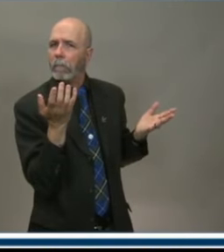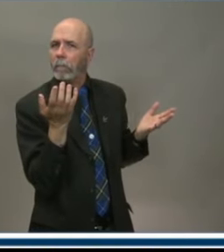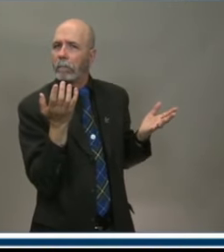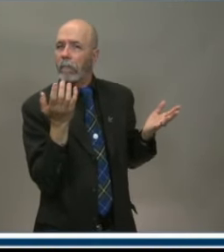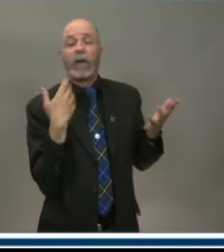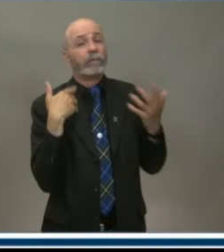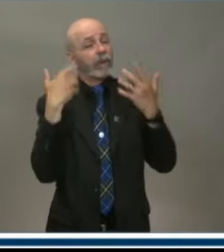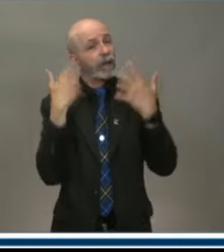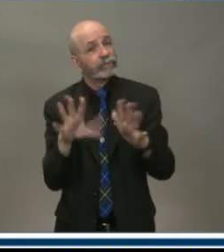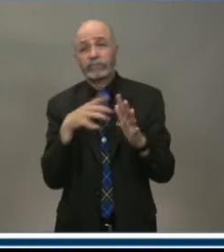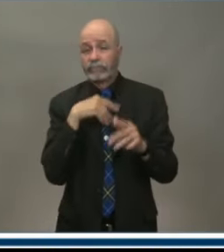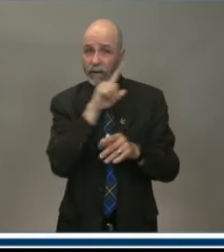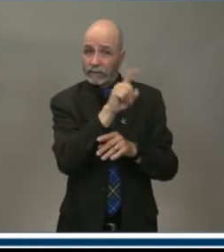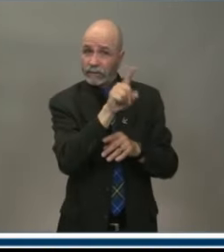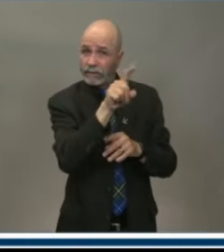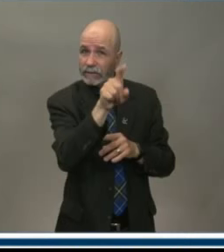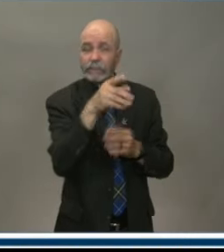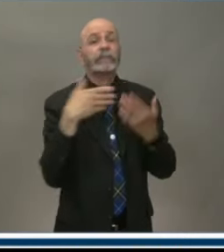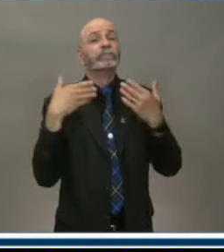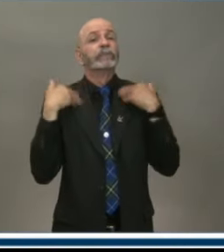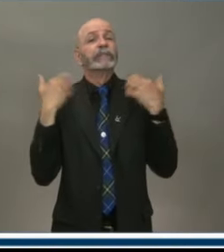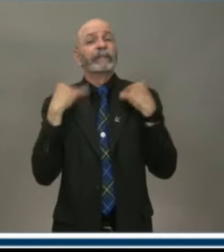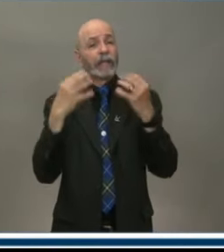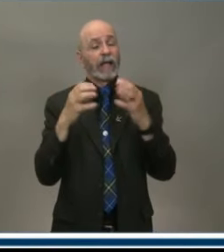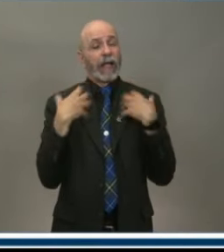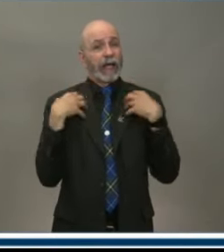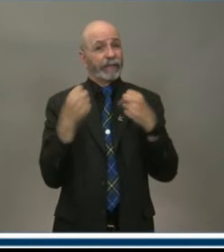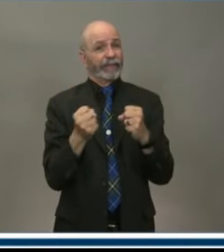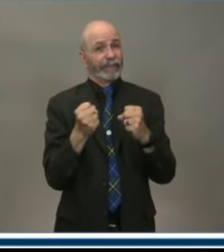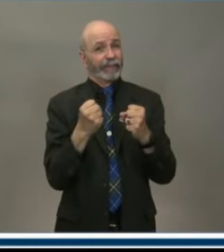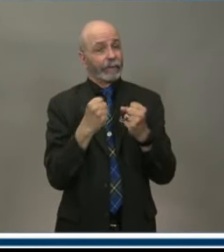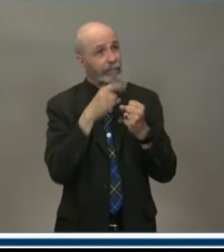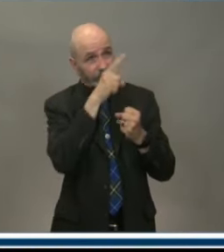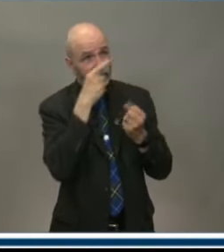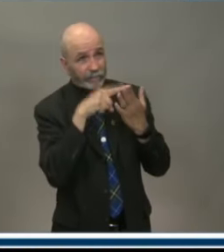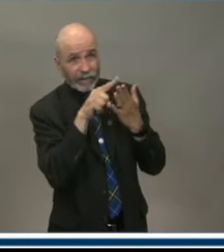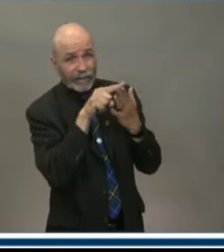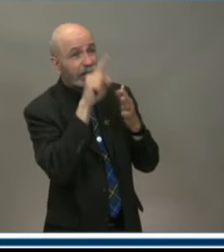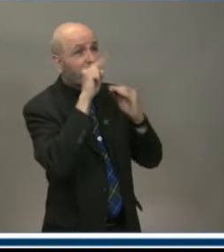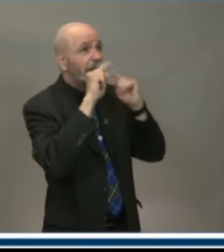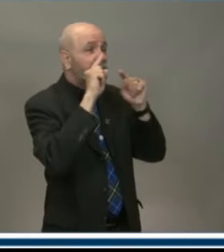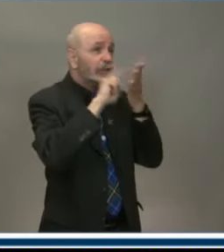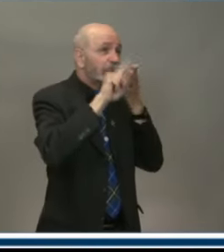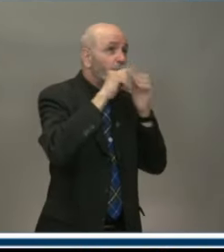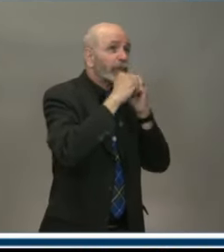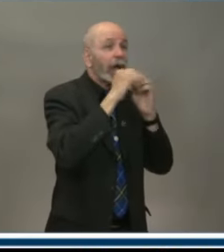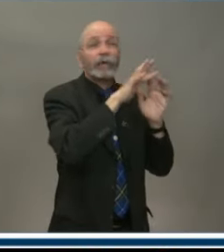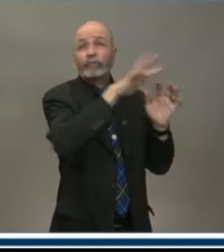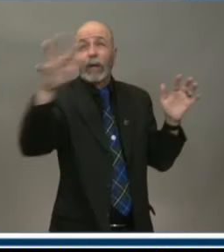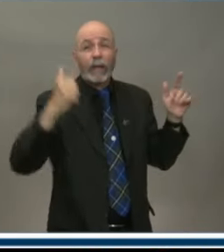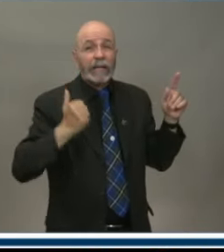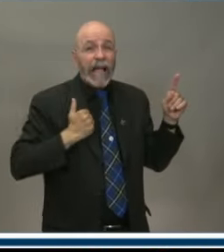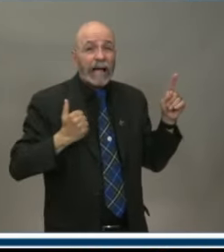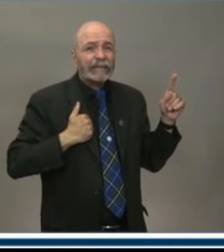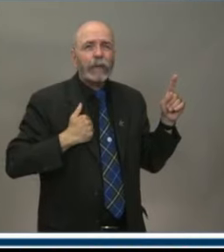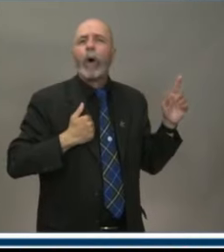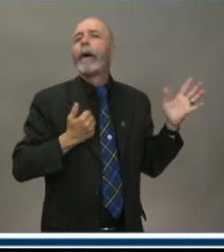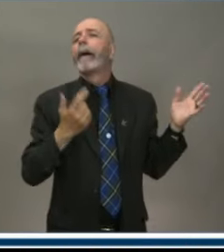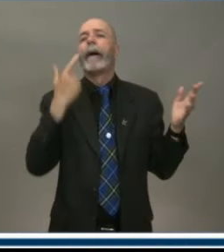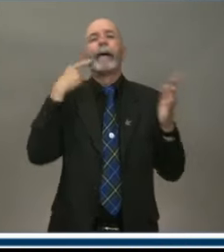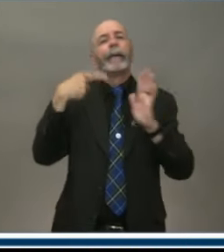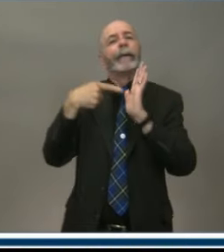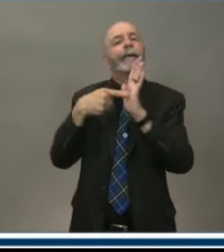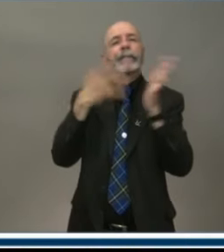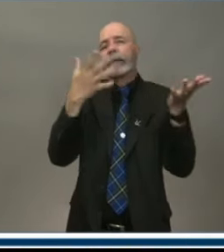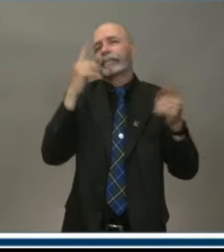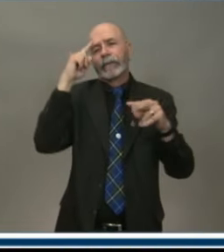our Minister of Health to work with his colleagues across the country and the national government to look at, is there a way that that we